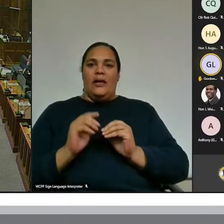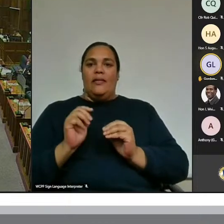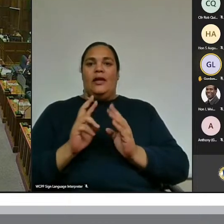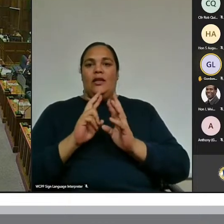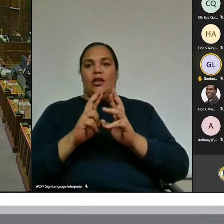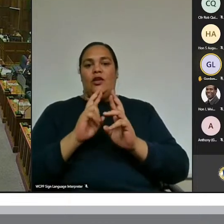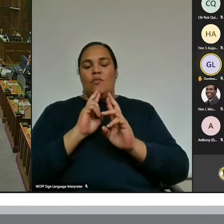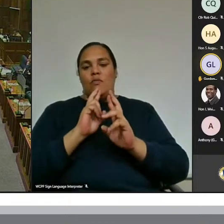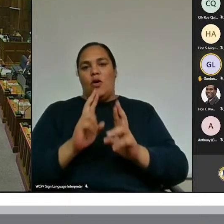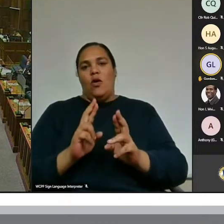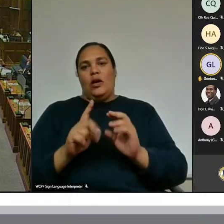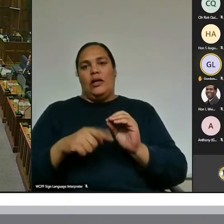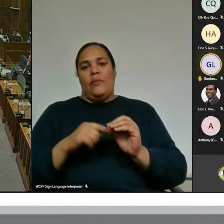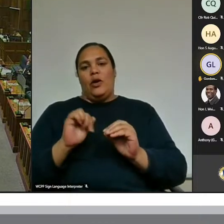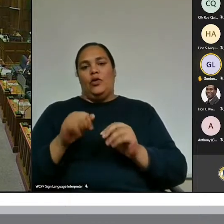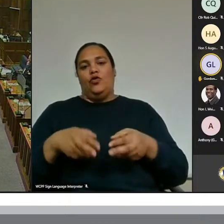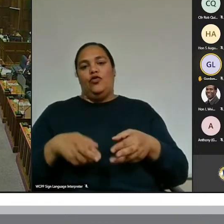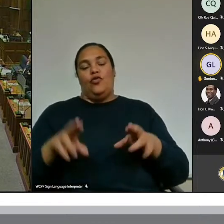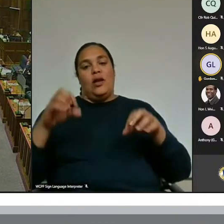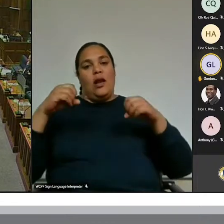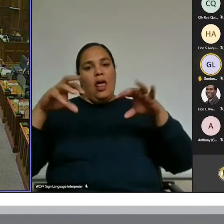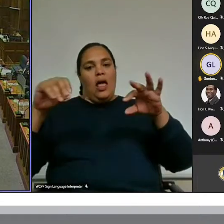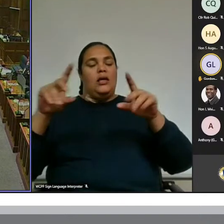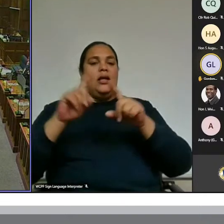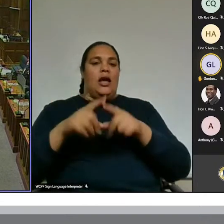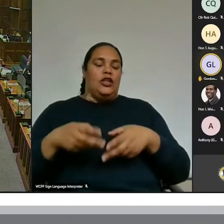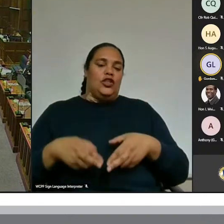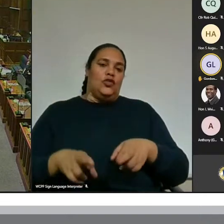remark around street lighting and street